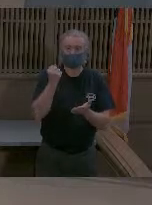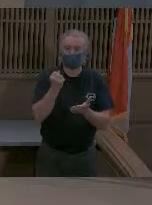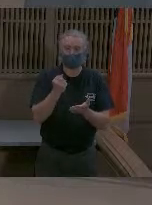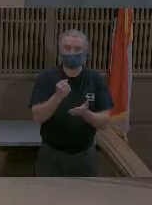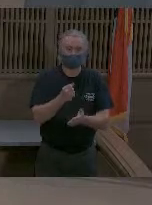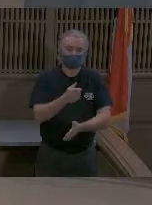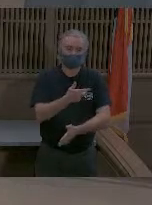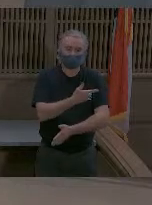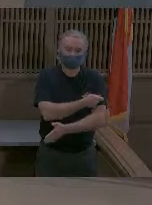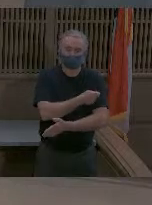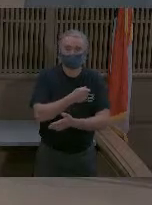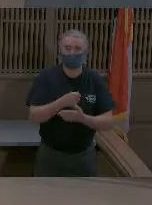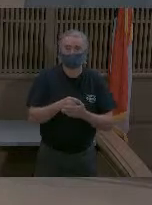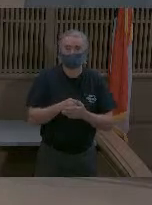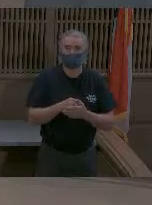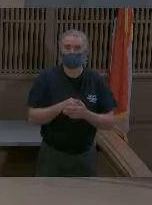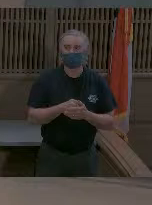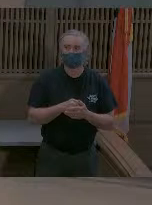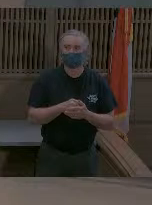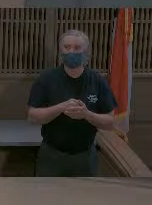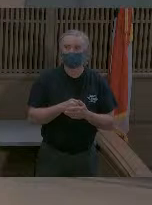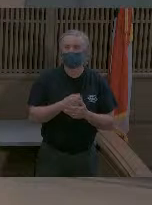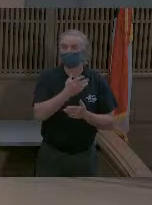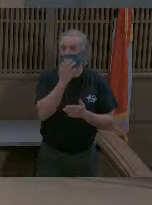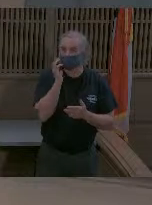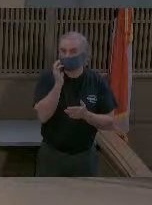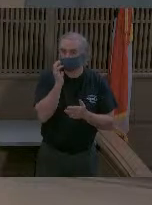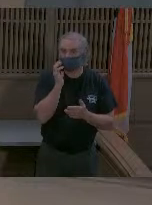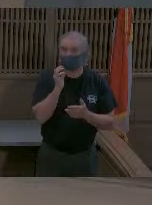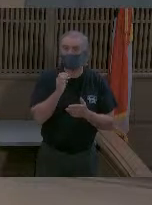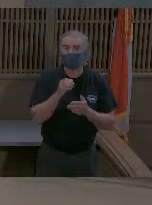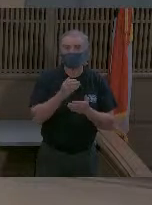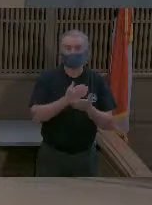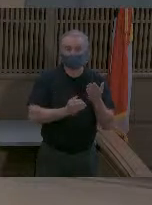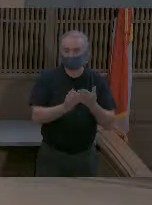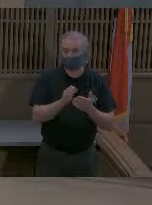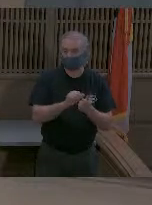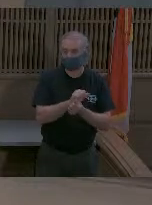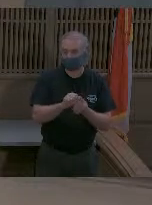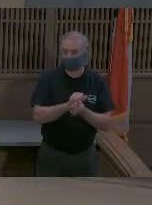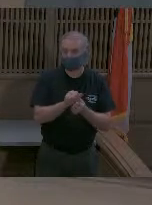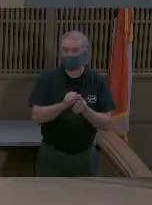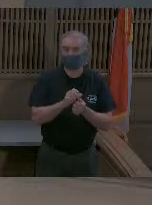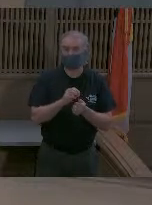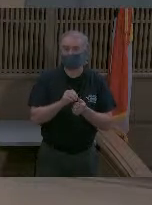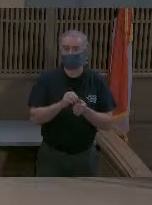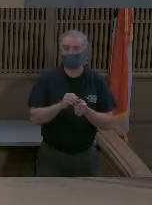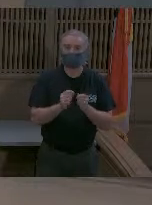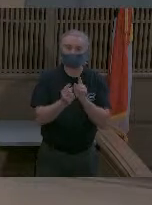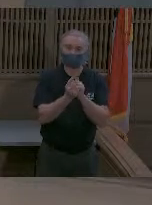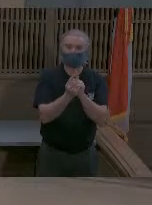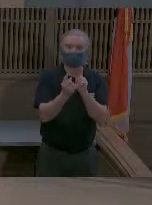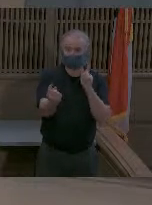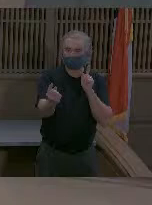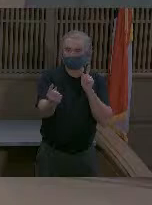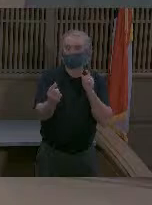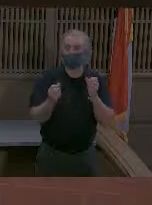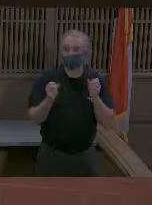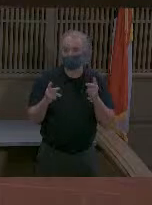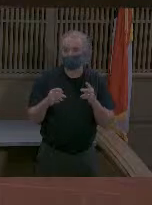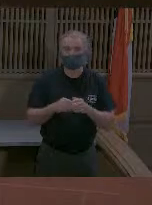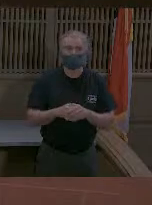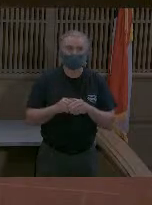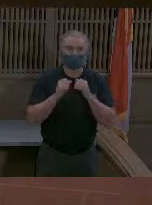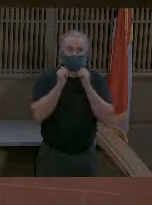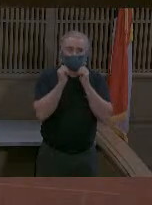in closing, remember, wear a mask, wash your hands, and watch your distance. Thank you.